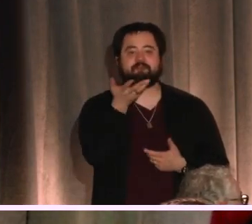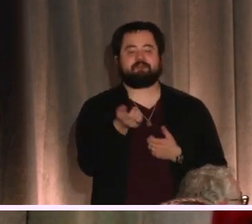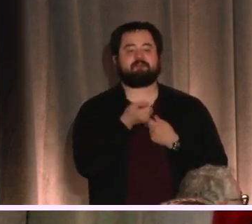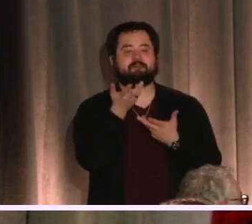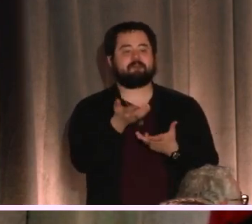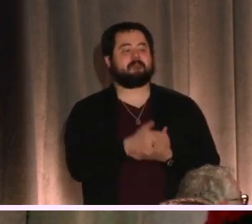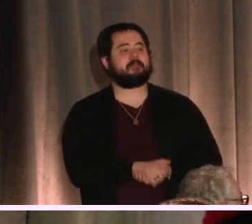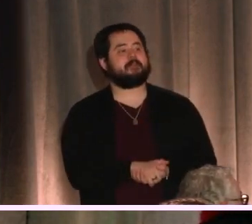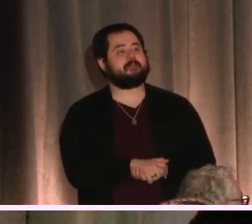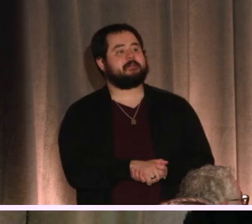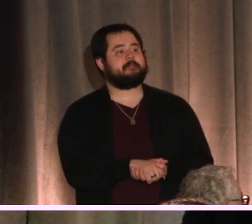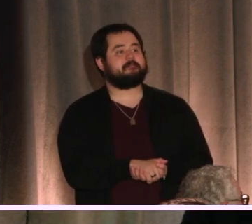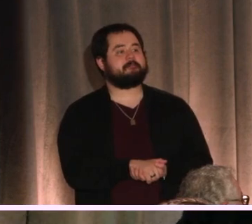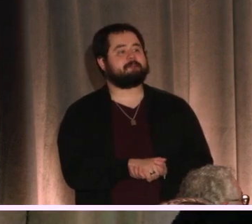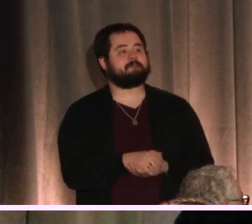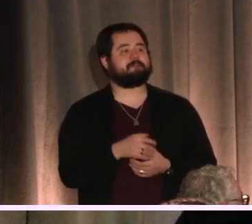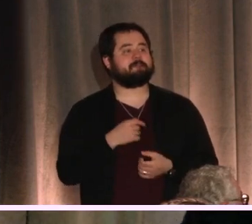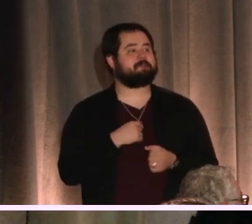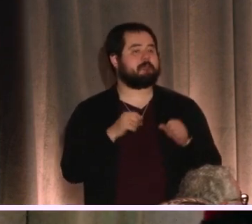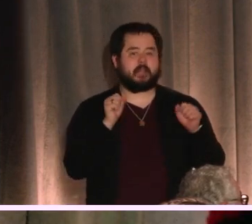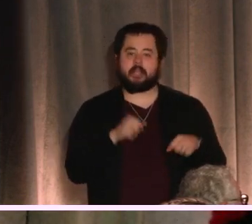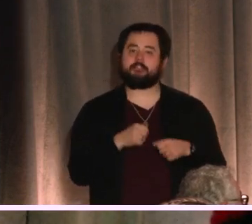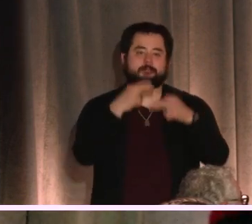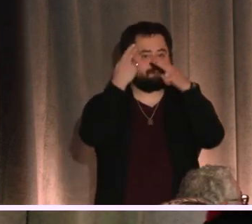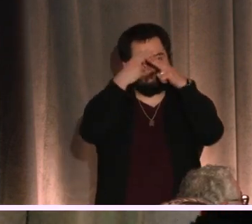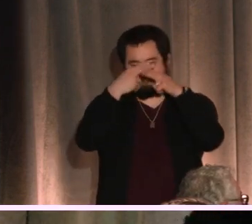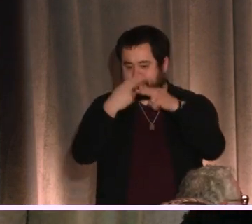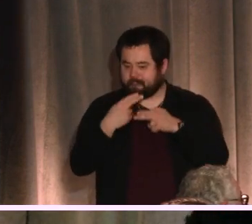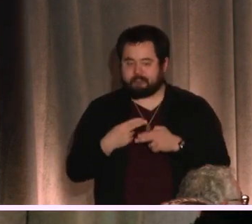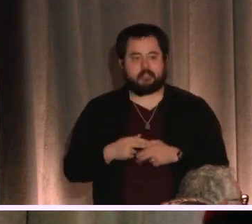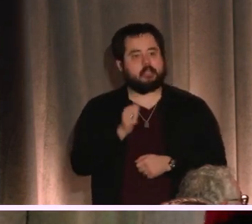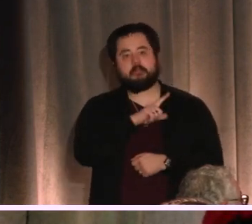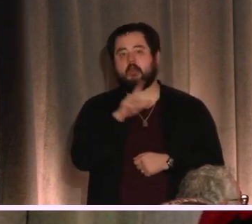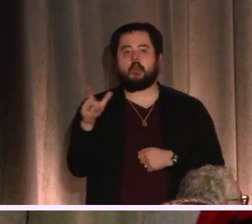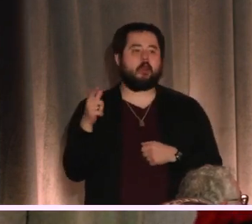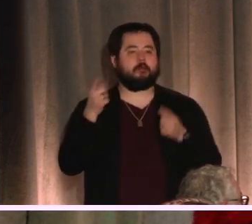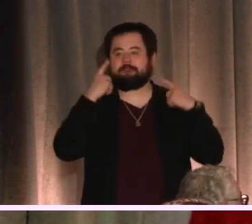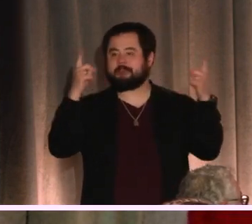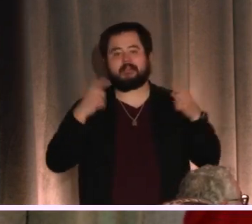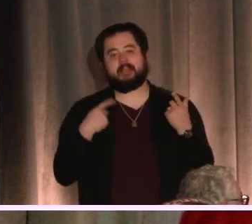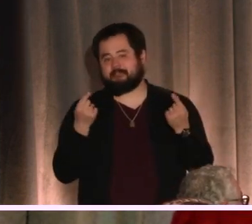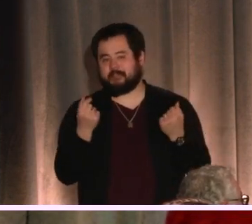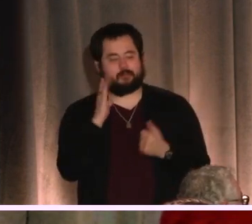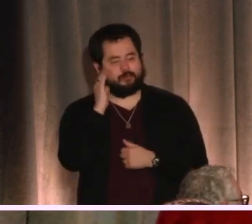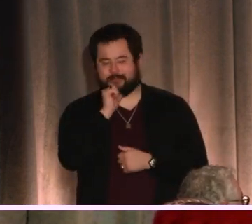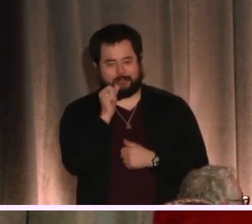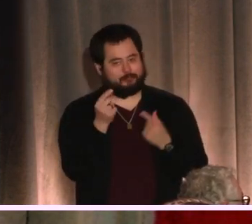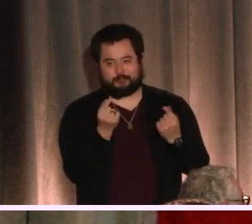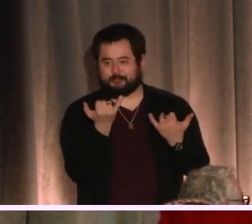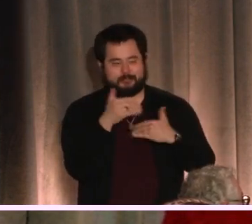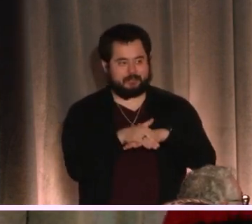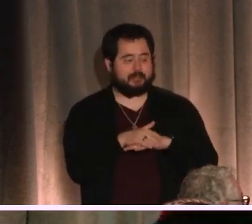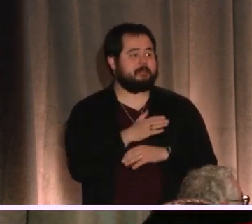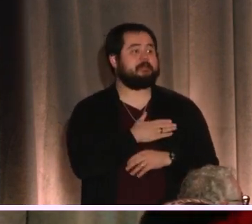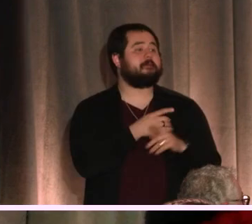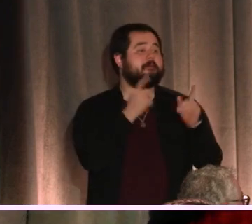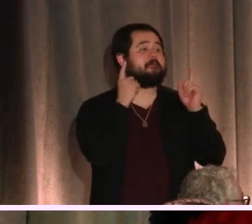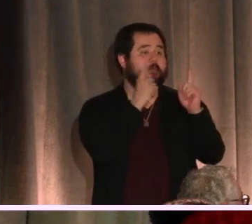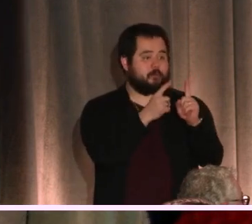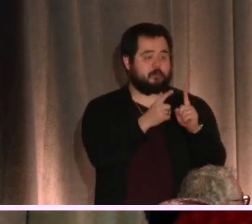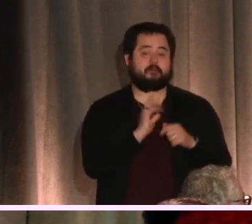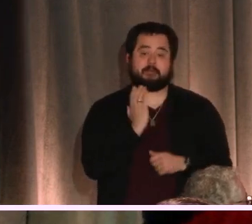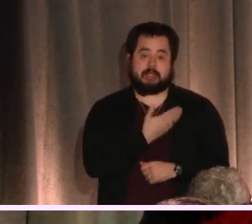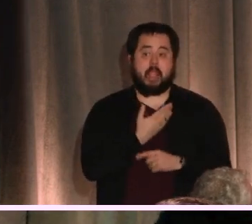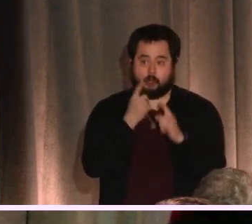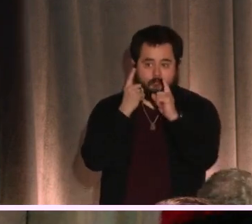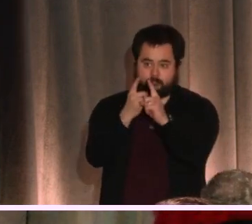know, I could sit and name all of the accomplishments that I've done. I'm not going to do that tonight. My main goal, and our main goal,